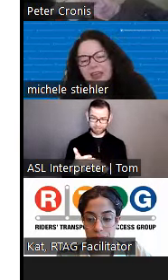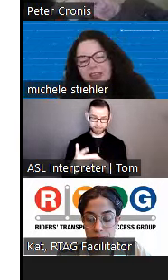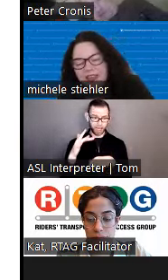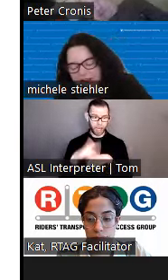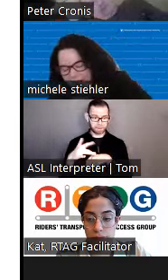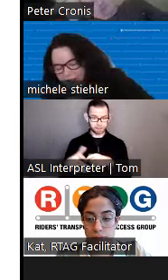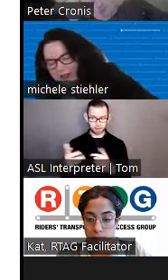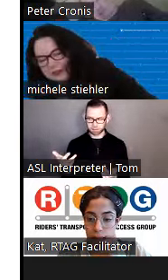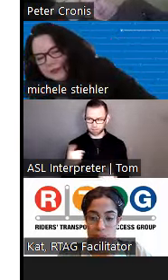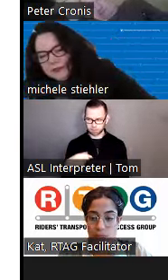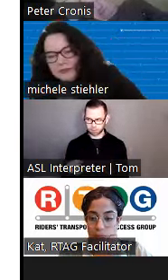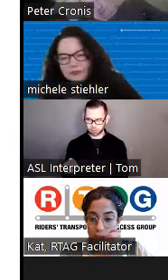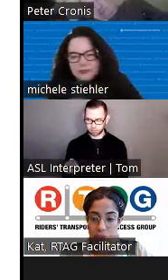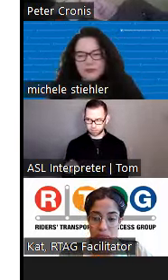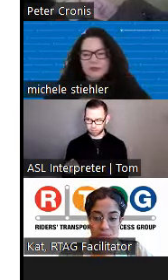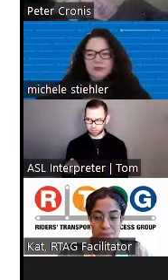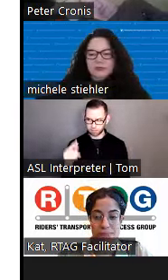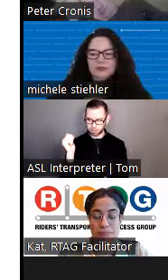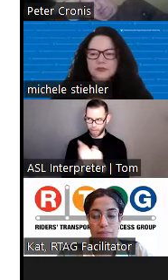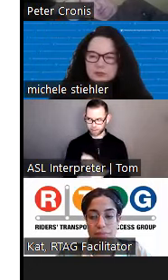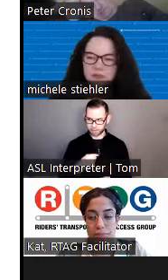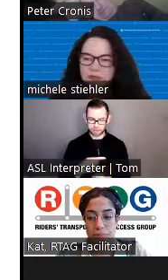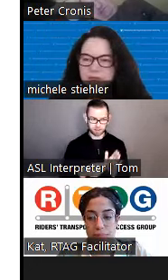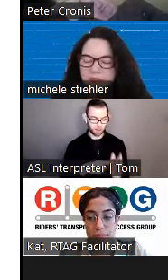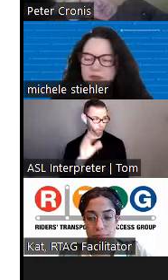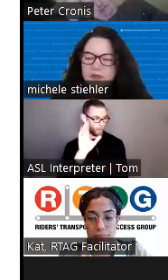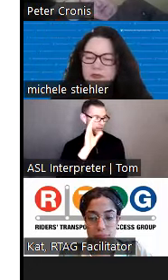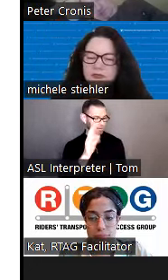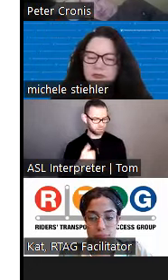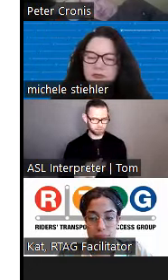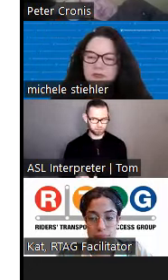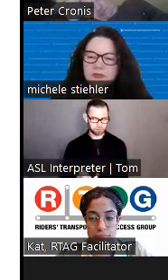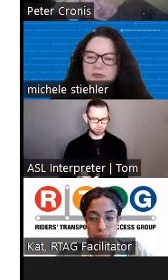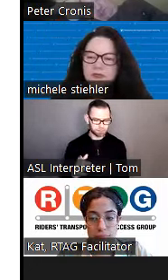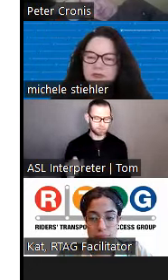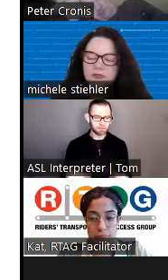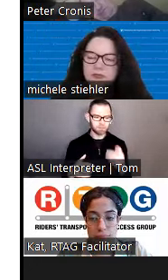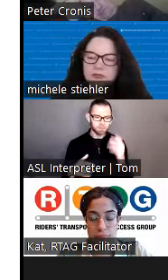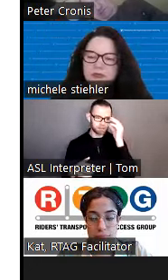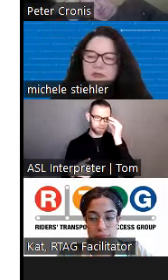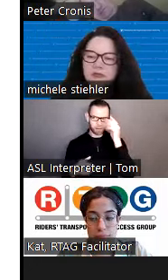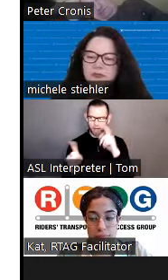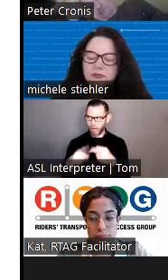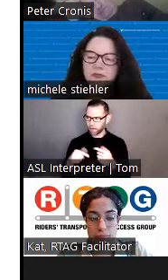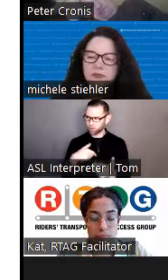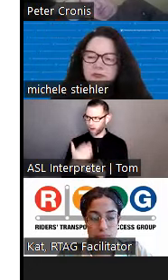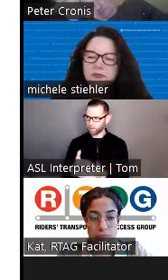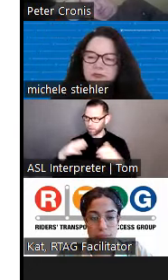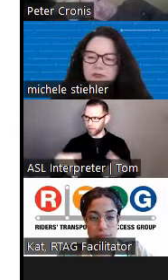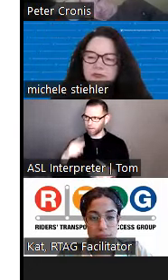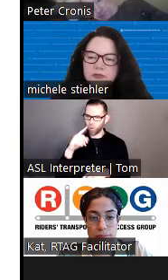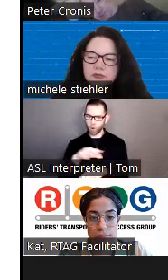I'm like, they're going right by me, waving at me sometimes. But then like, I'm late for my appointment